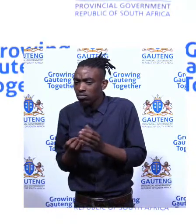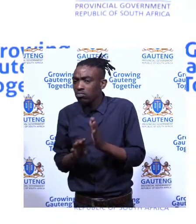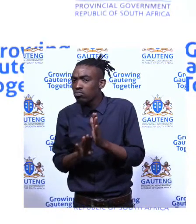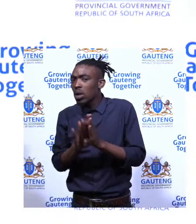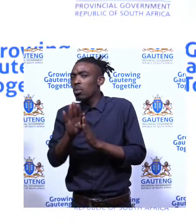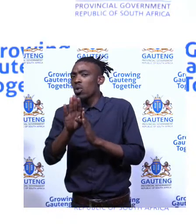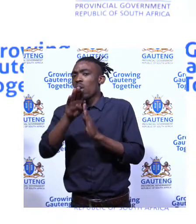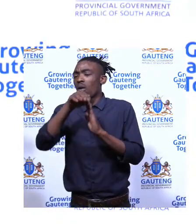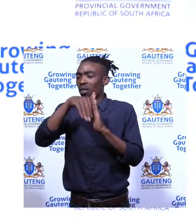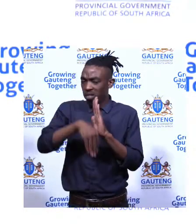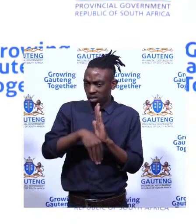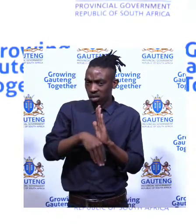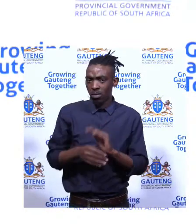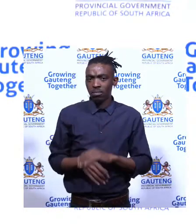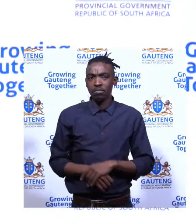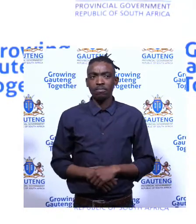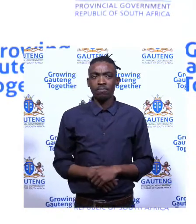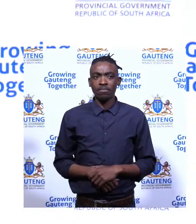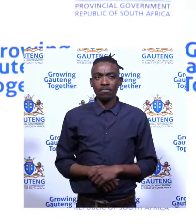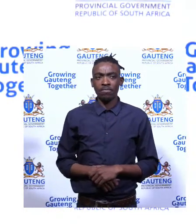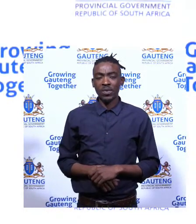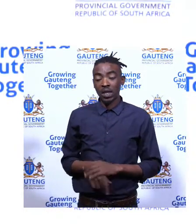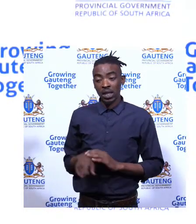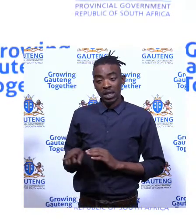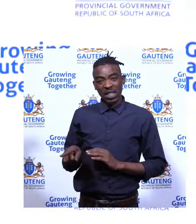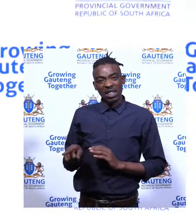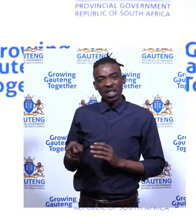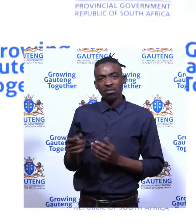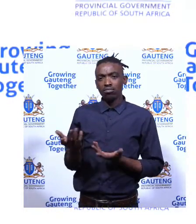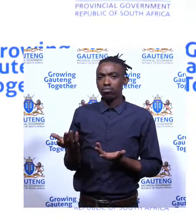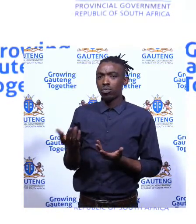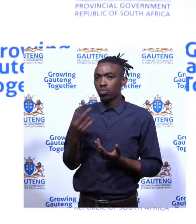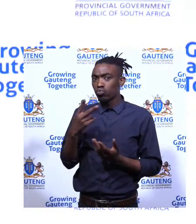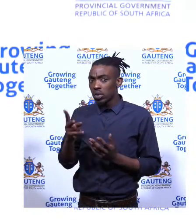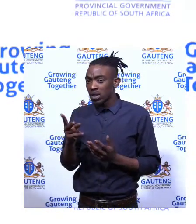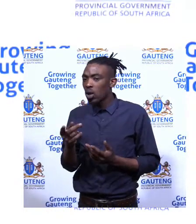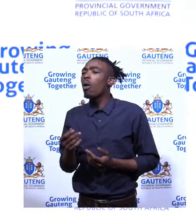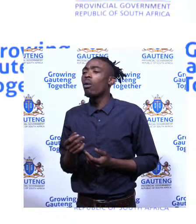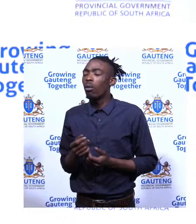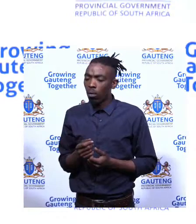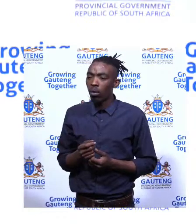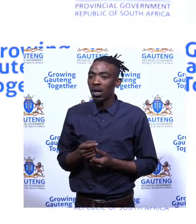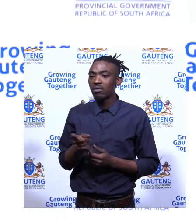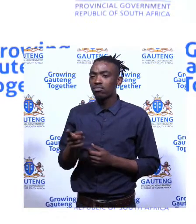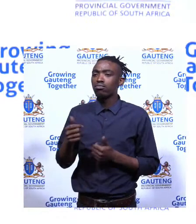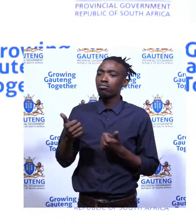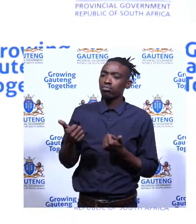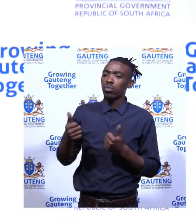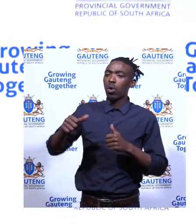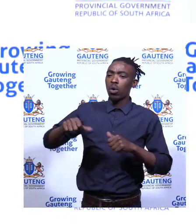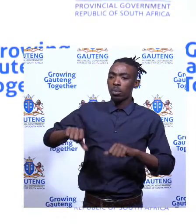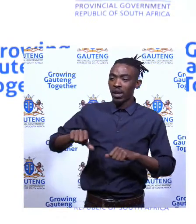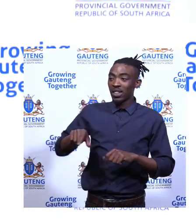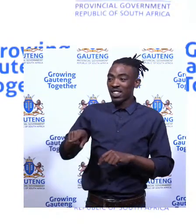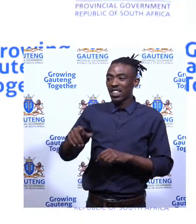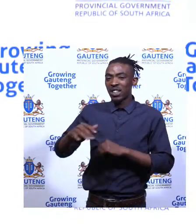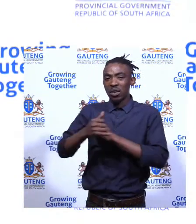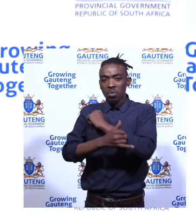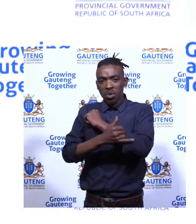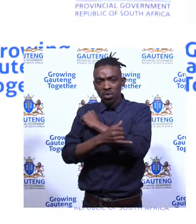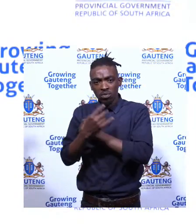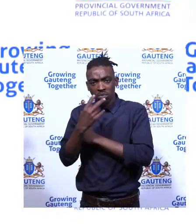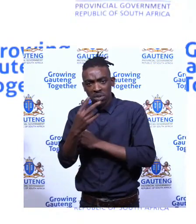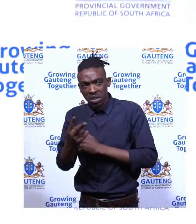the decline of hotspot activity, which is the result of the combined efforts of the province and different stakeholders